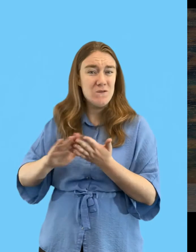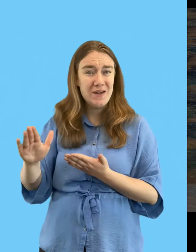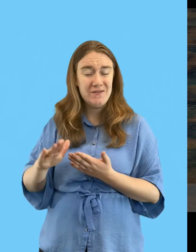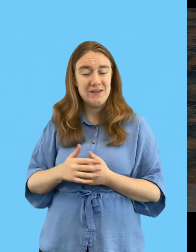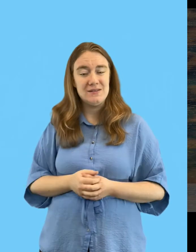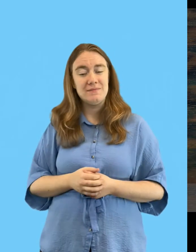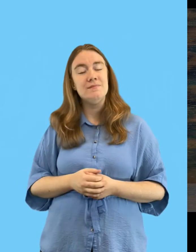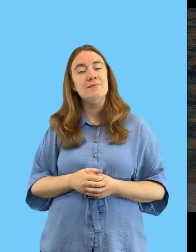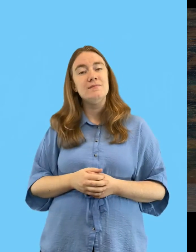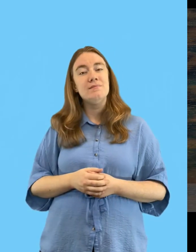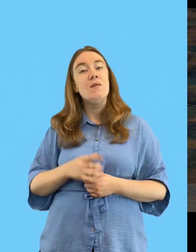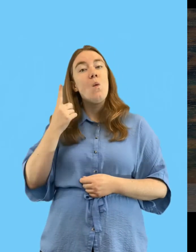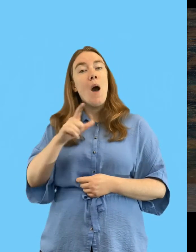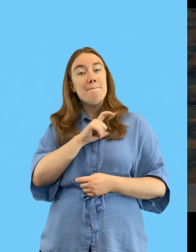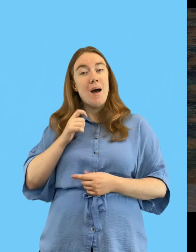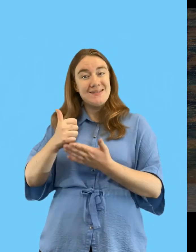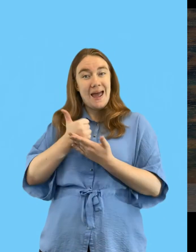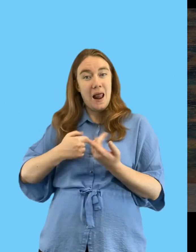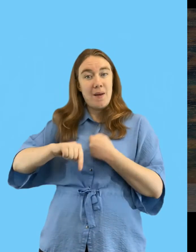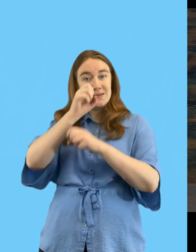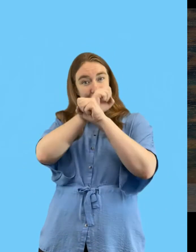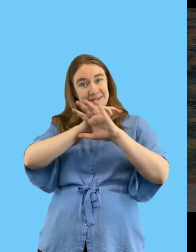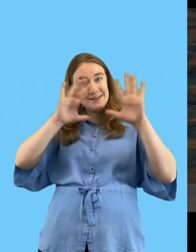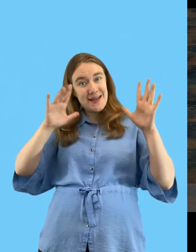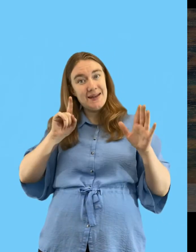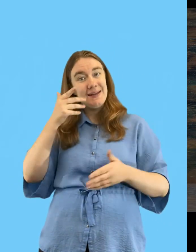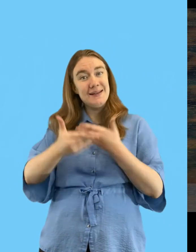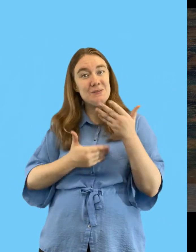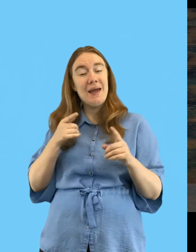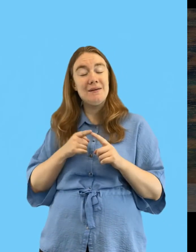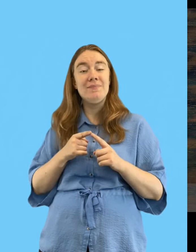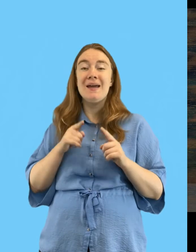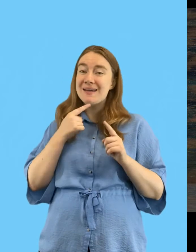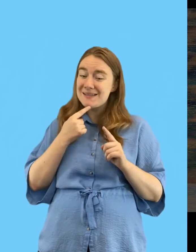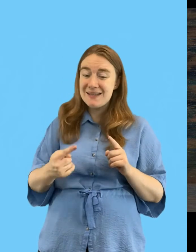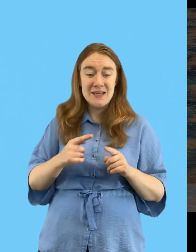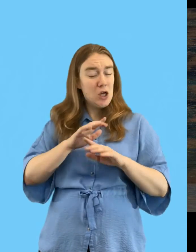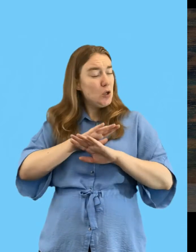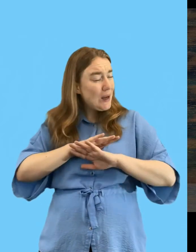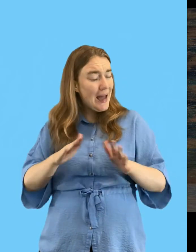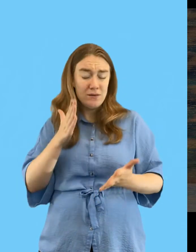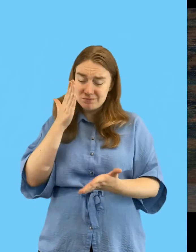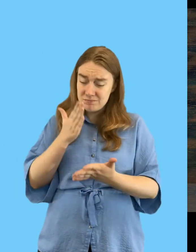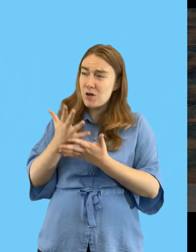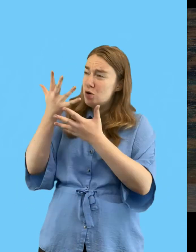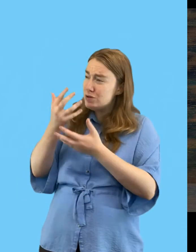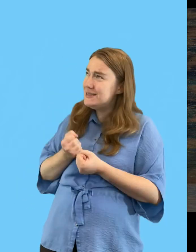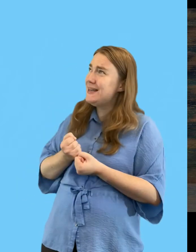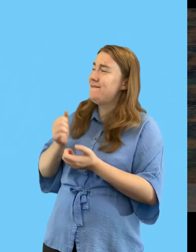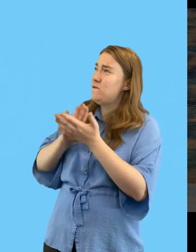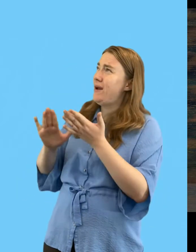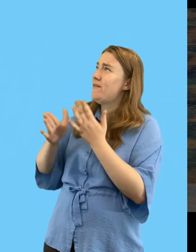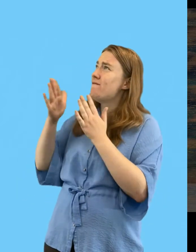One American pastor, John Piper, puts it like this. He explains it like this: you cannot genuinely receive forgiveness from